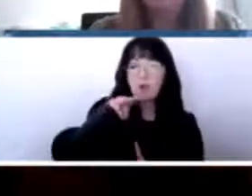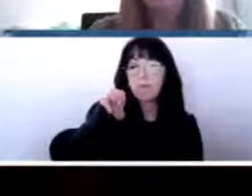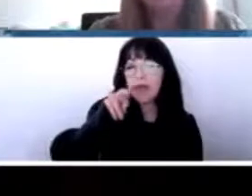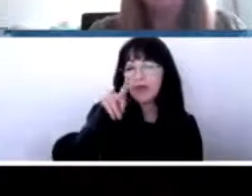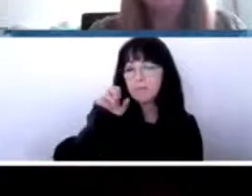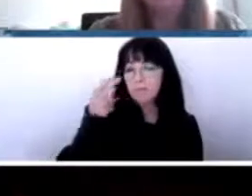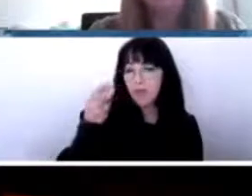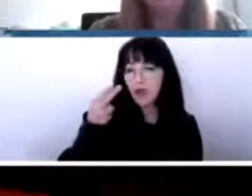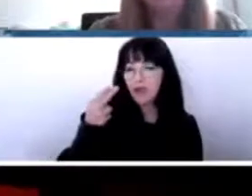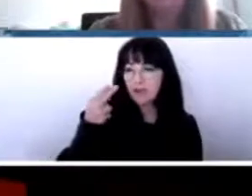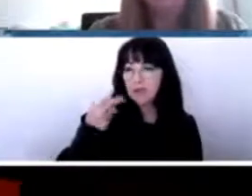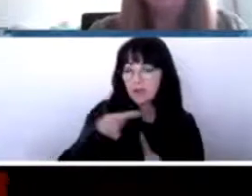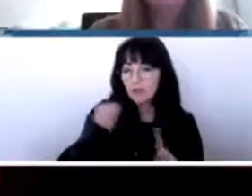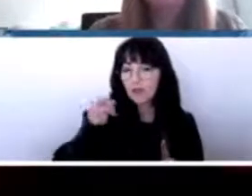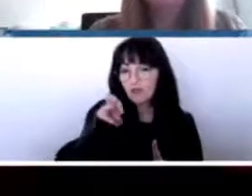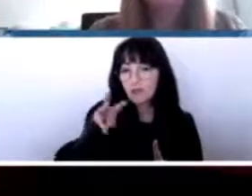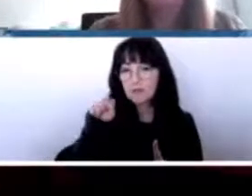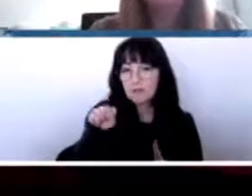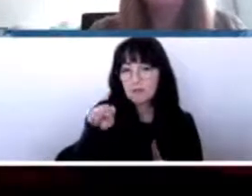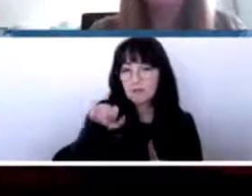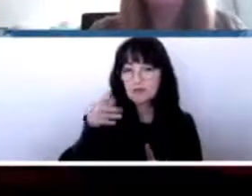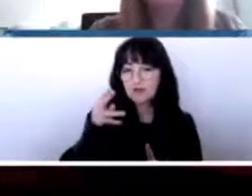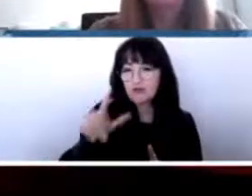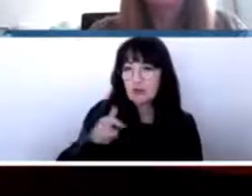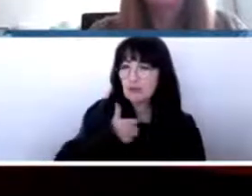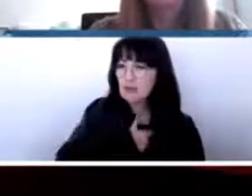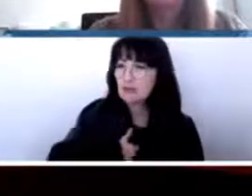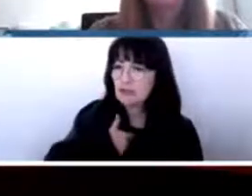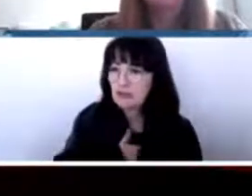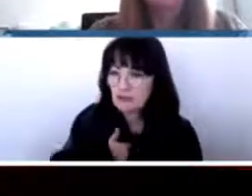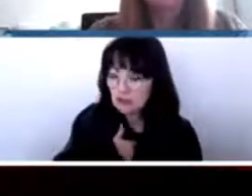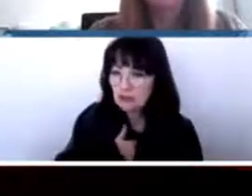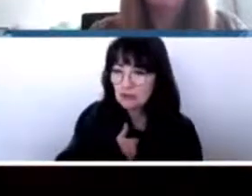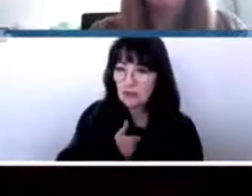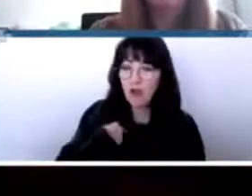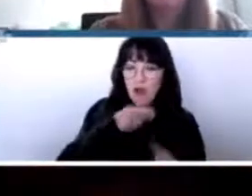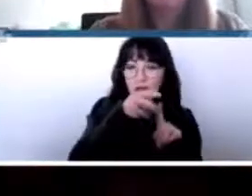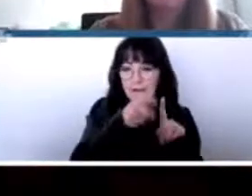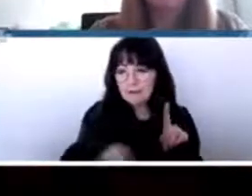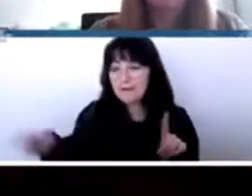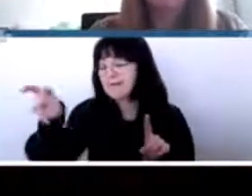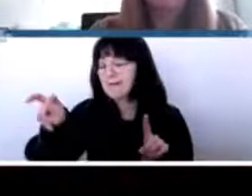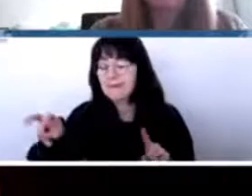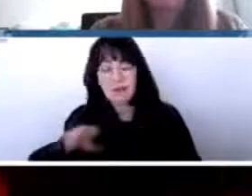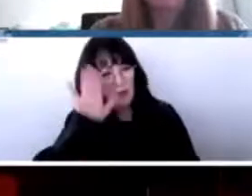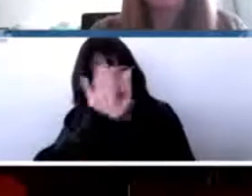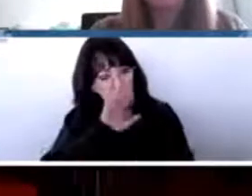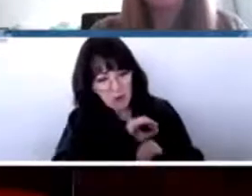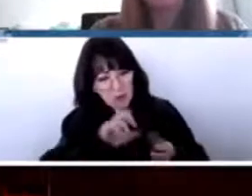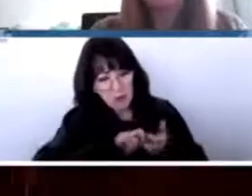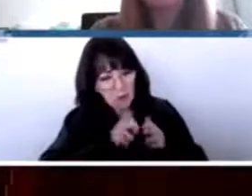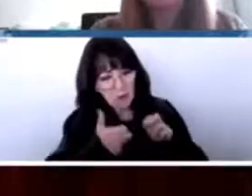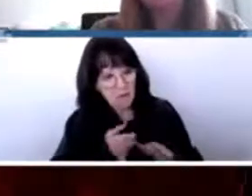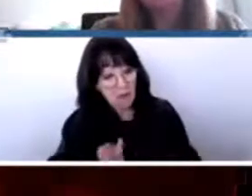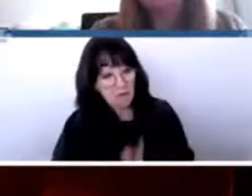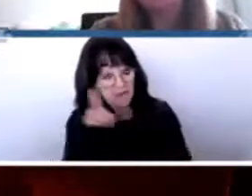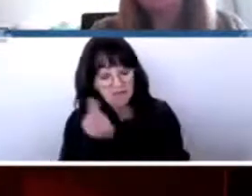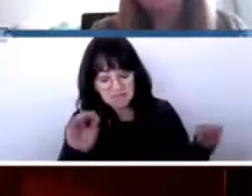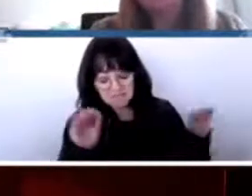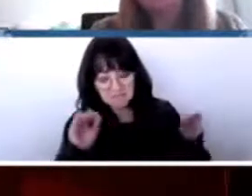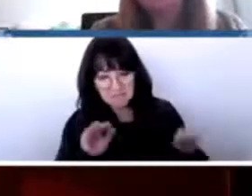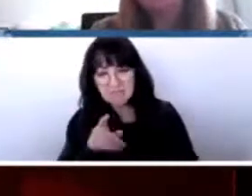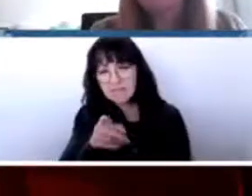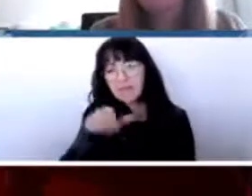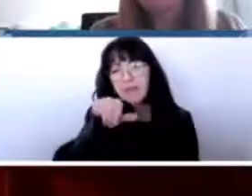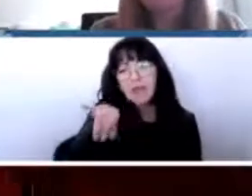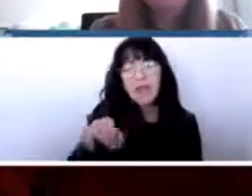Journal. Sorry about that, Meredith. Not a problem. I won't take offense. I just wanted to follow up on AG, what you were talking